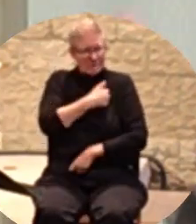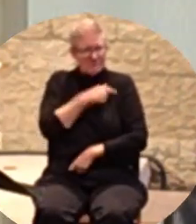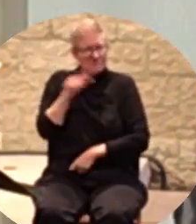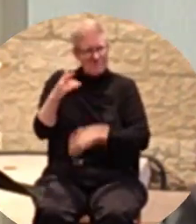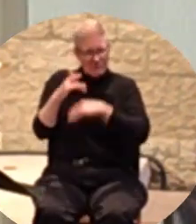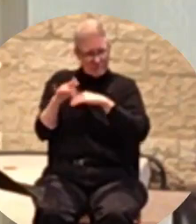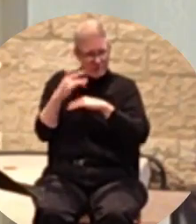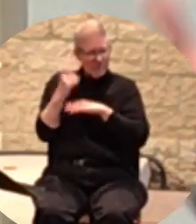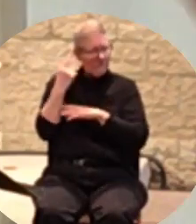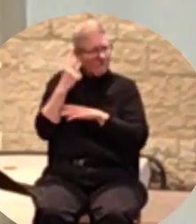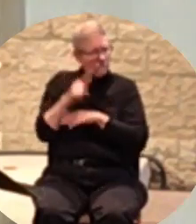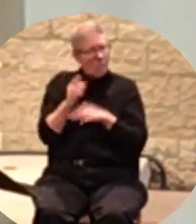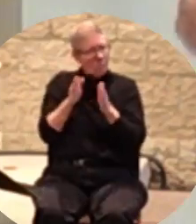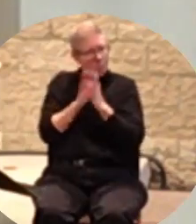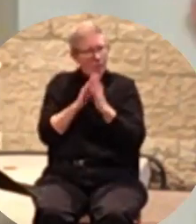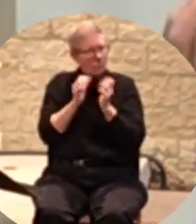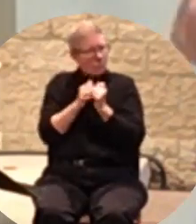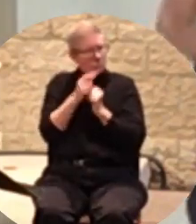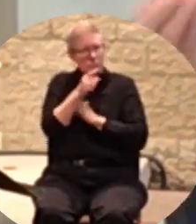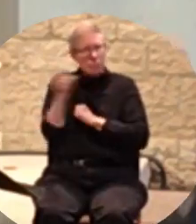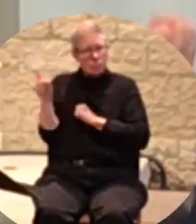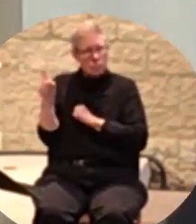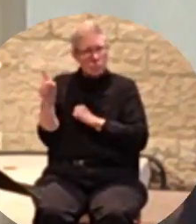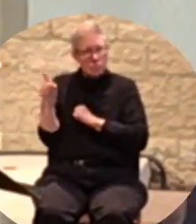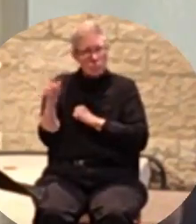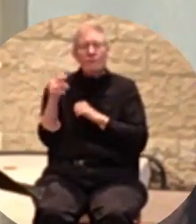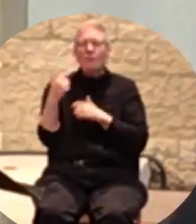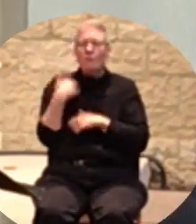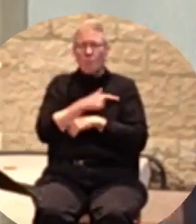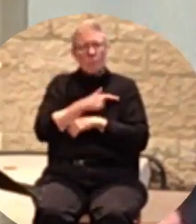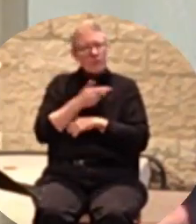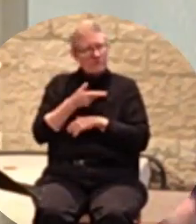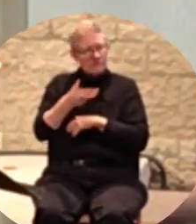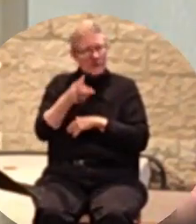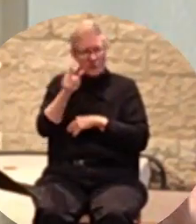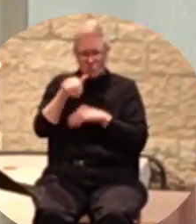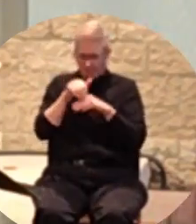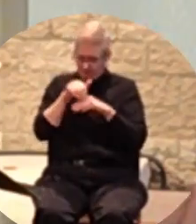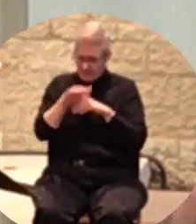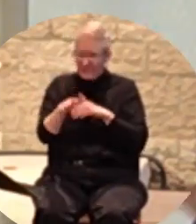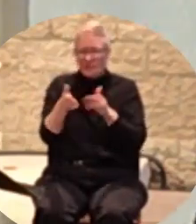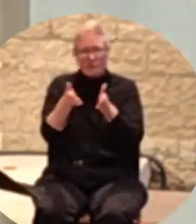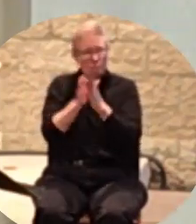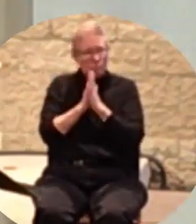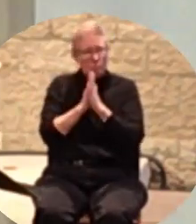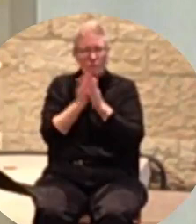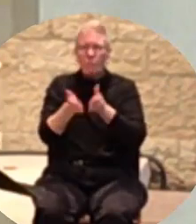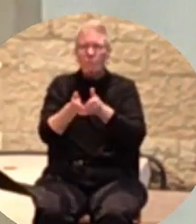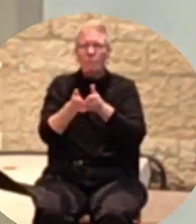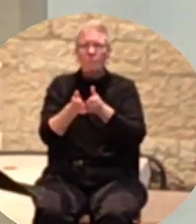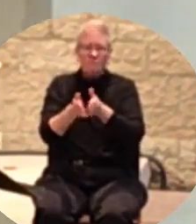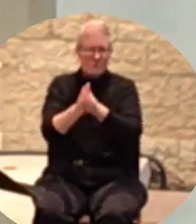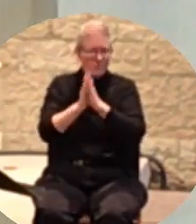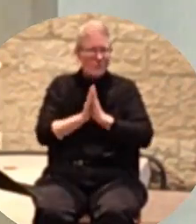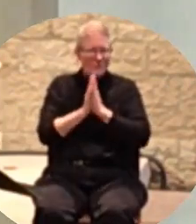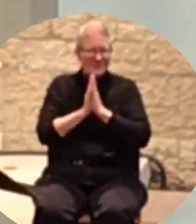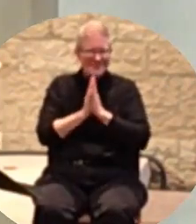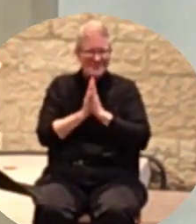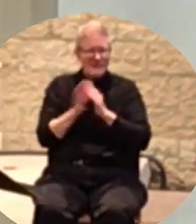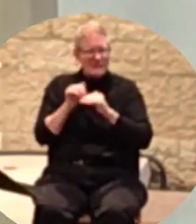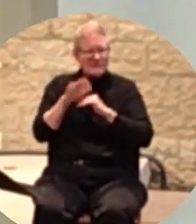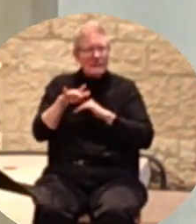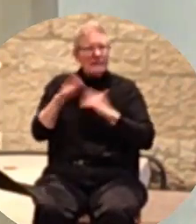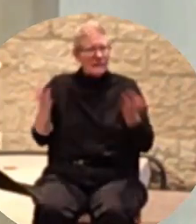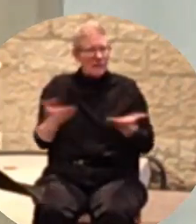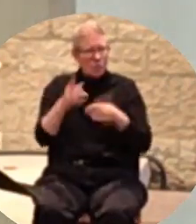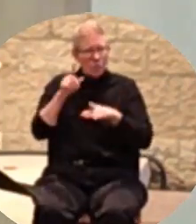for prayer with you. We invite you to send a prayer request, any prayer request that you have. We invite you to send it here to Unity